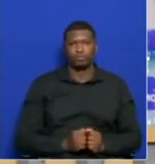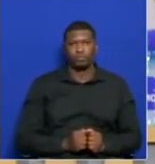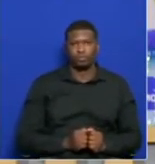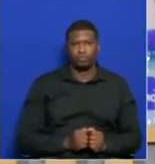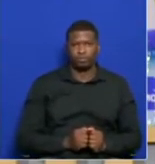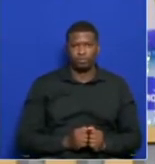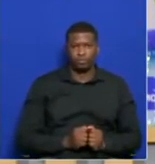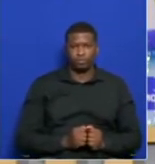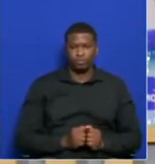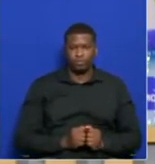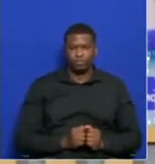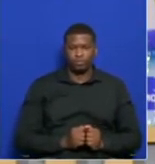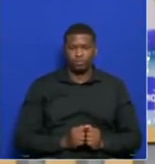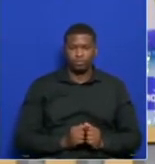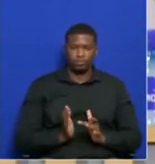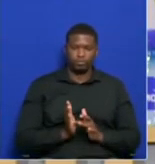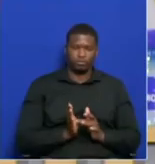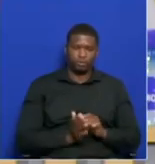ST7.